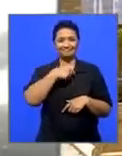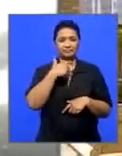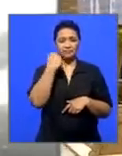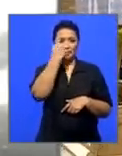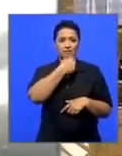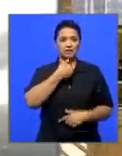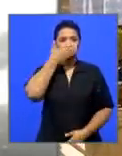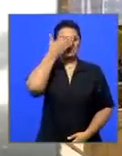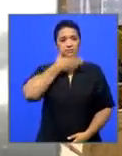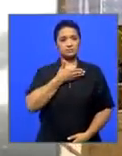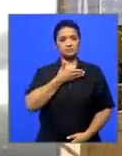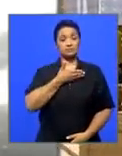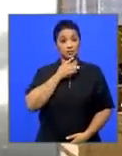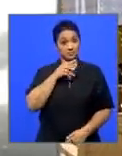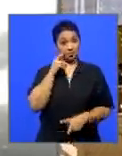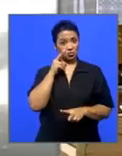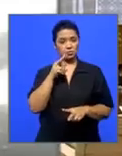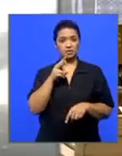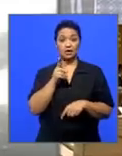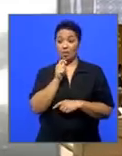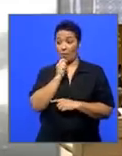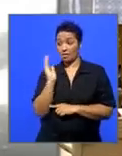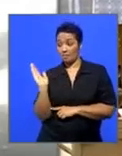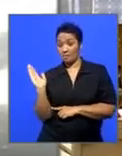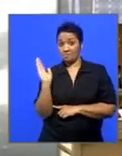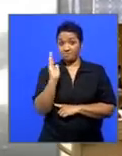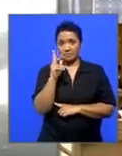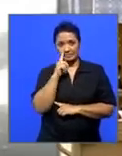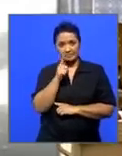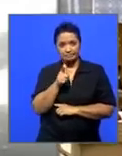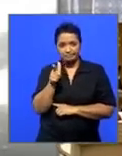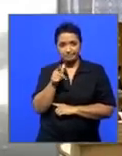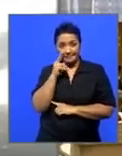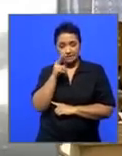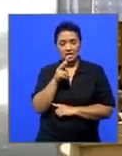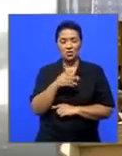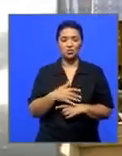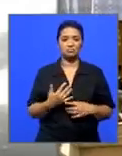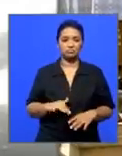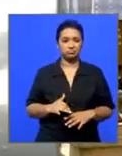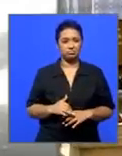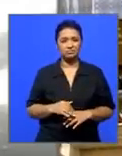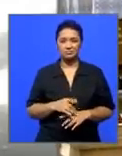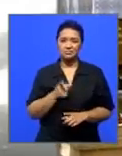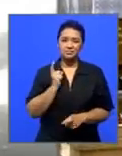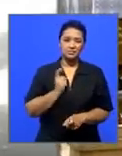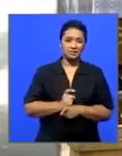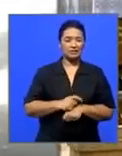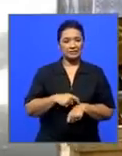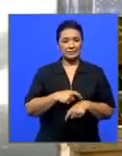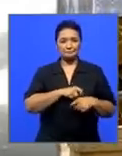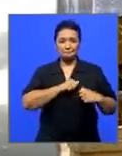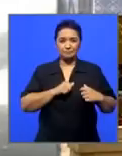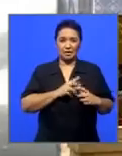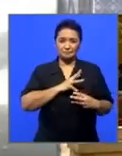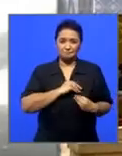been seeing shots of him throughout the morning, and I imagine that this is an exceptionally tough time for him. It's quite interesting